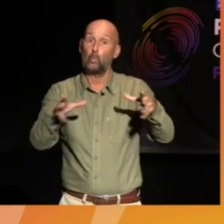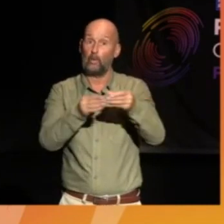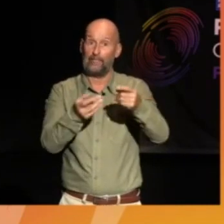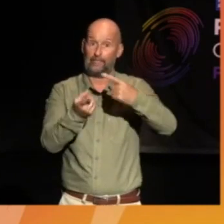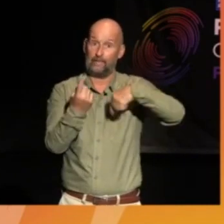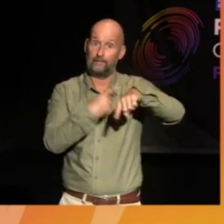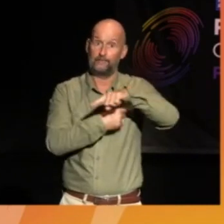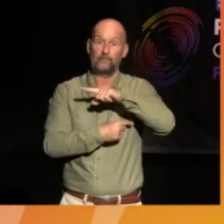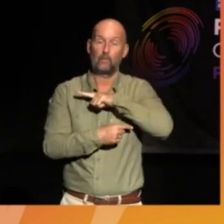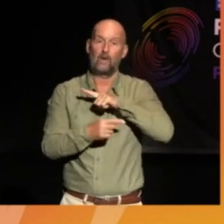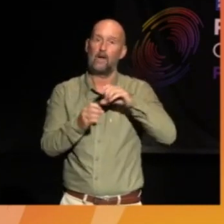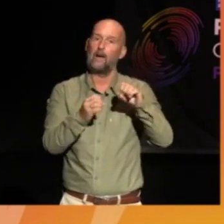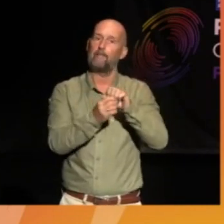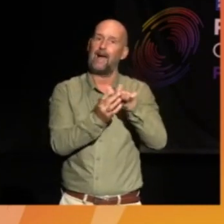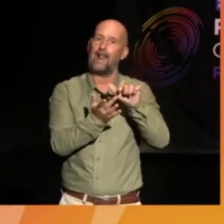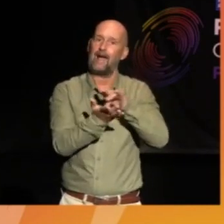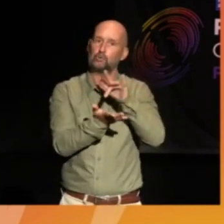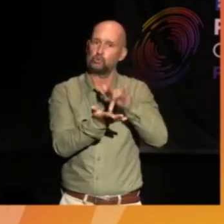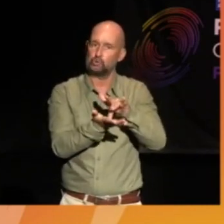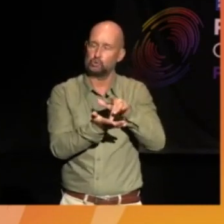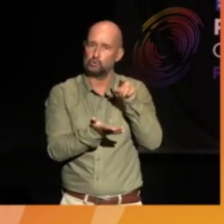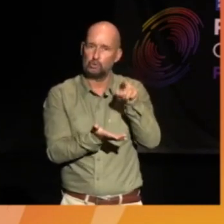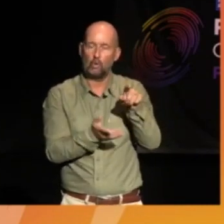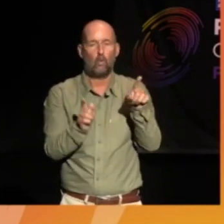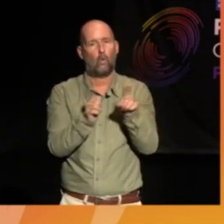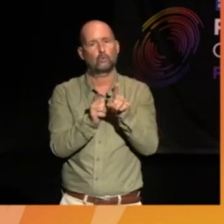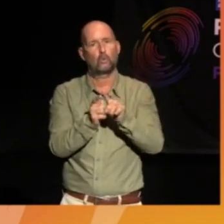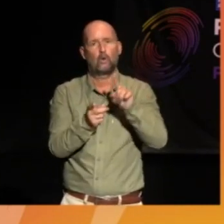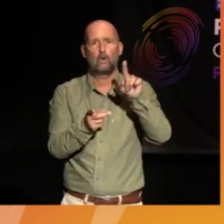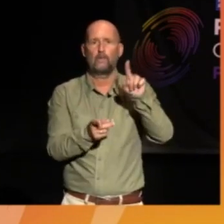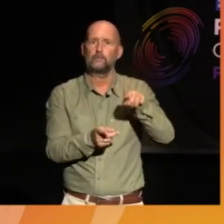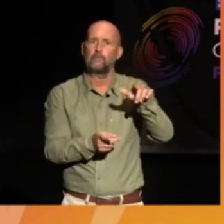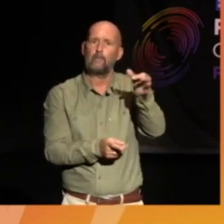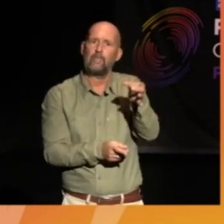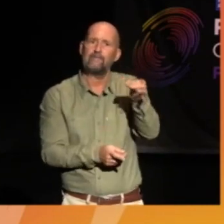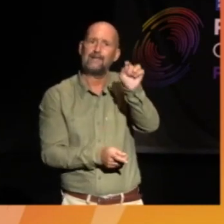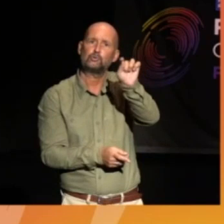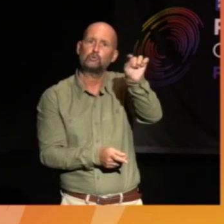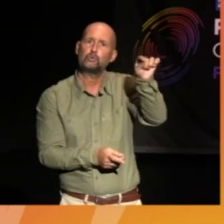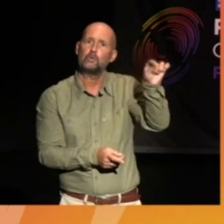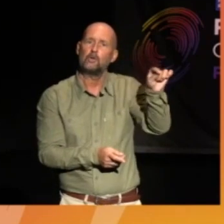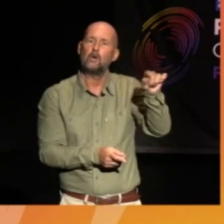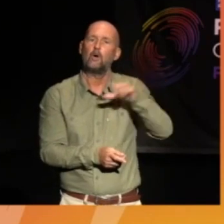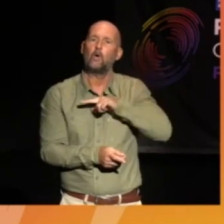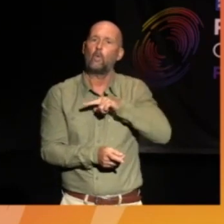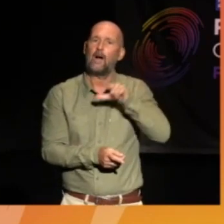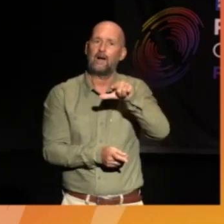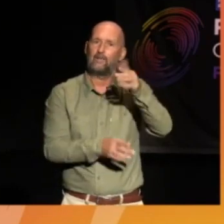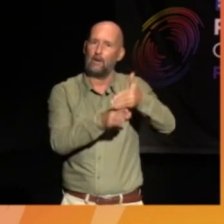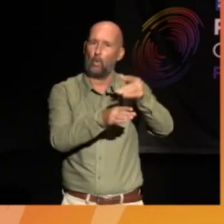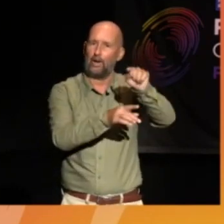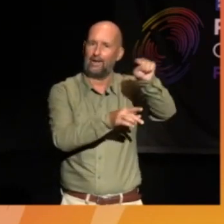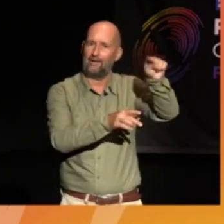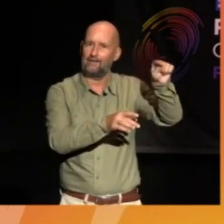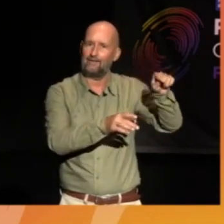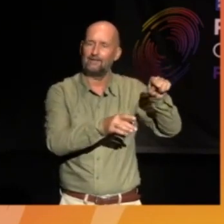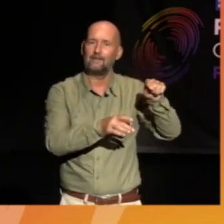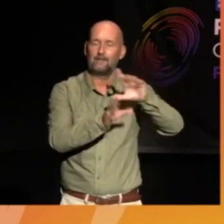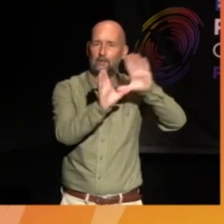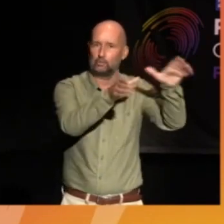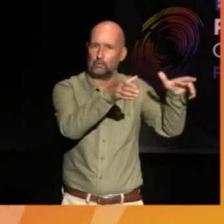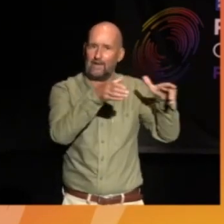with me in Bal Ashram earlier, and also the children from the villages where our organization is working, we